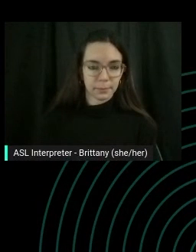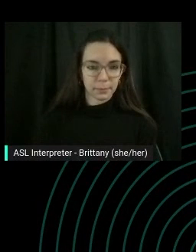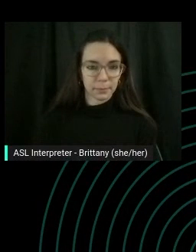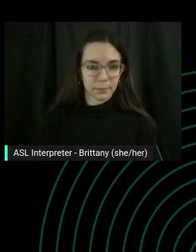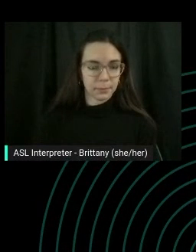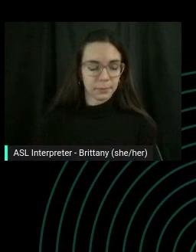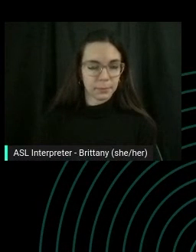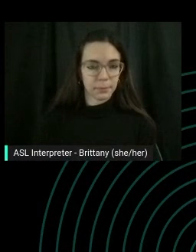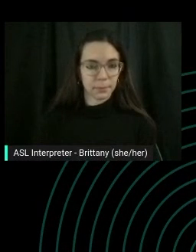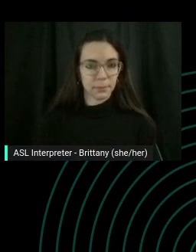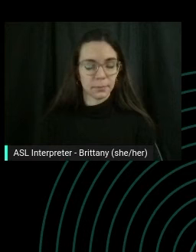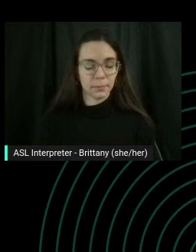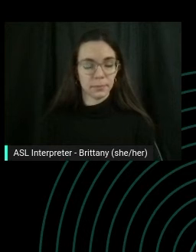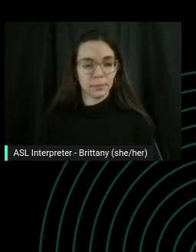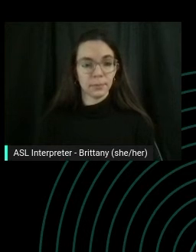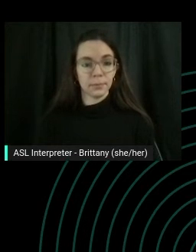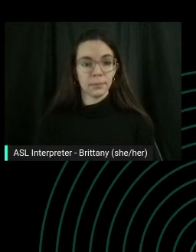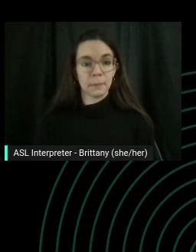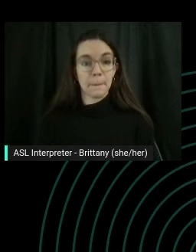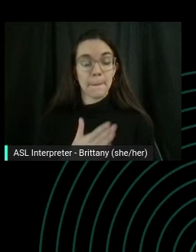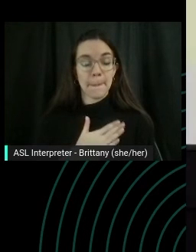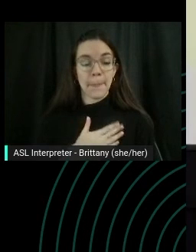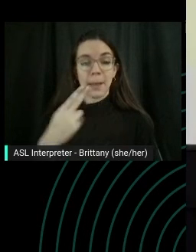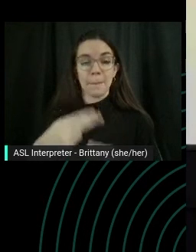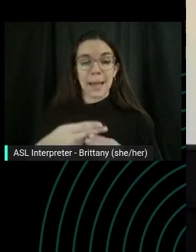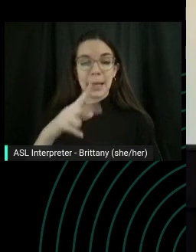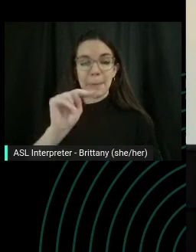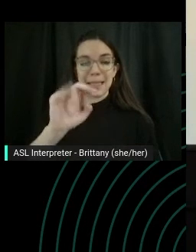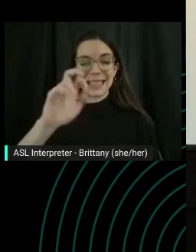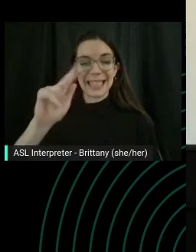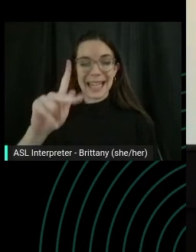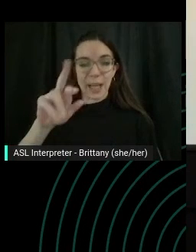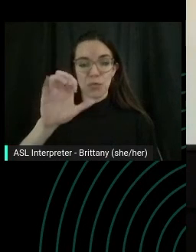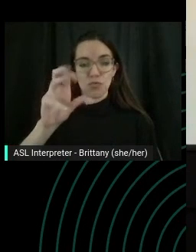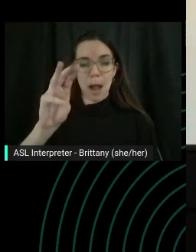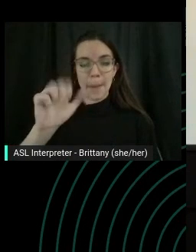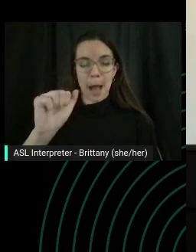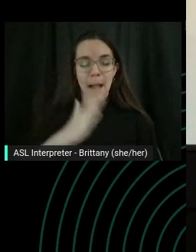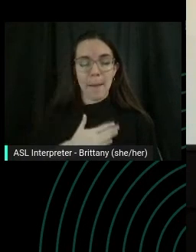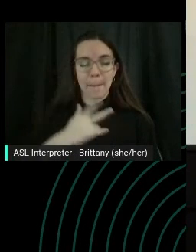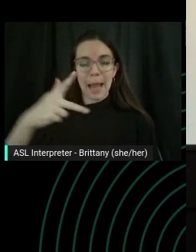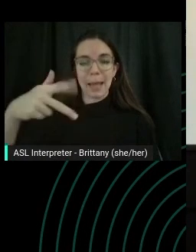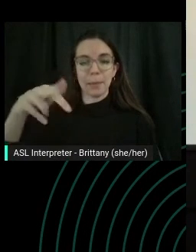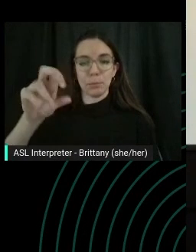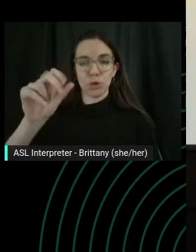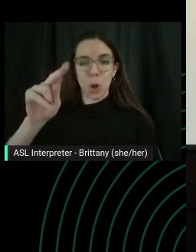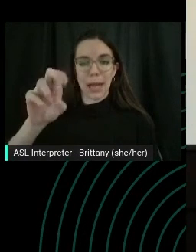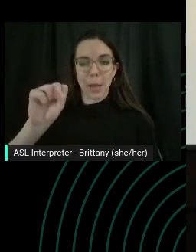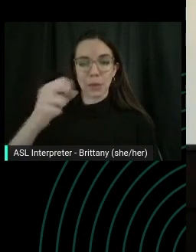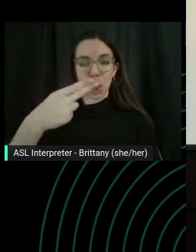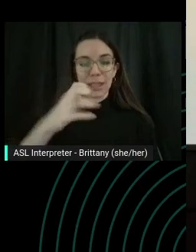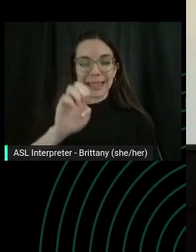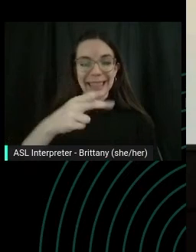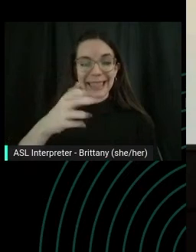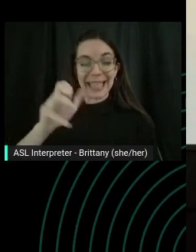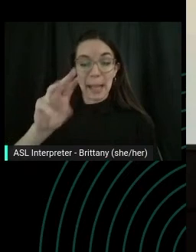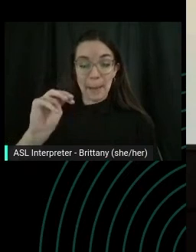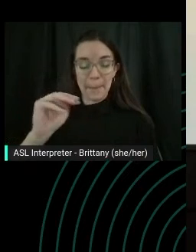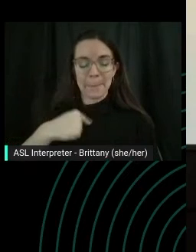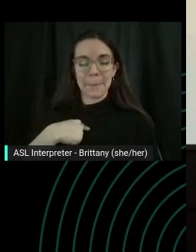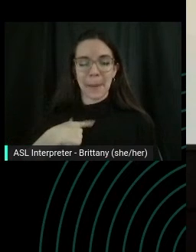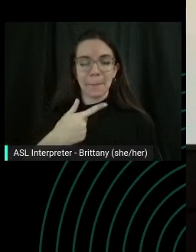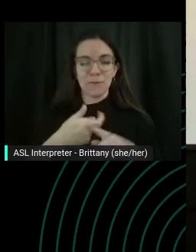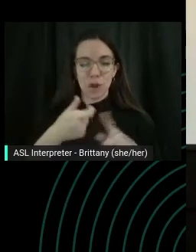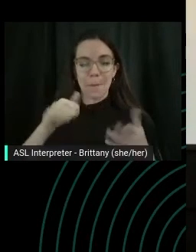My name is Nick Rama. My pronouns are he, him. I'm coming to you from Manhattan, which is the home of the